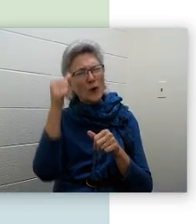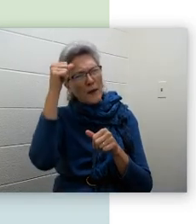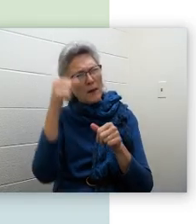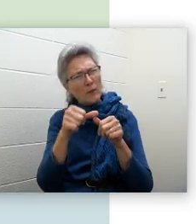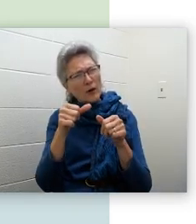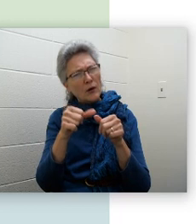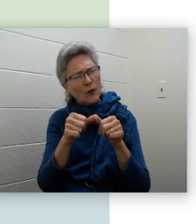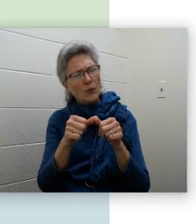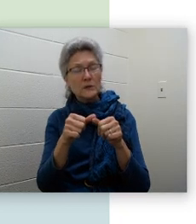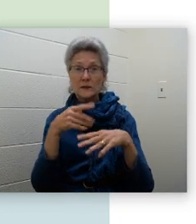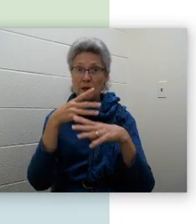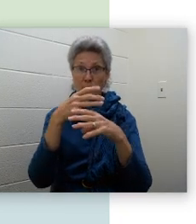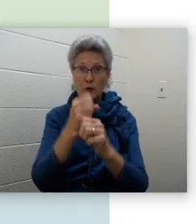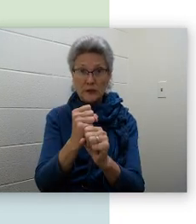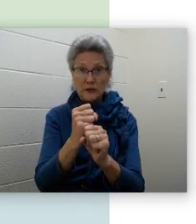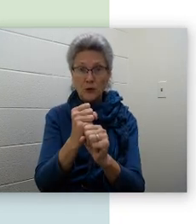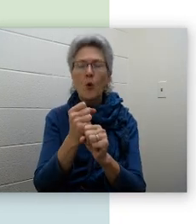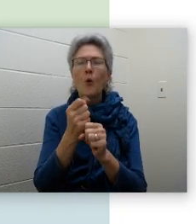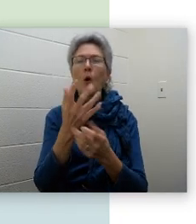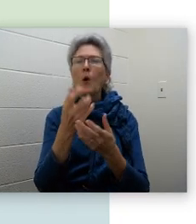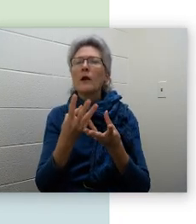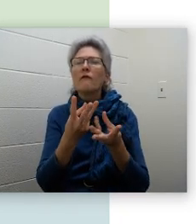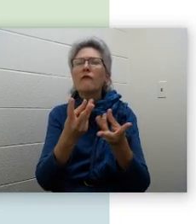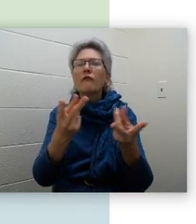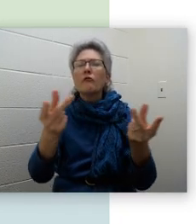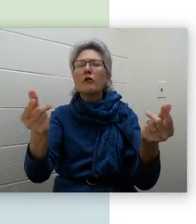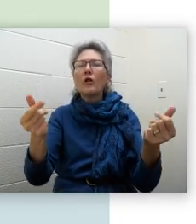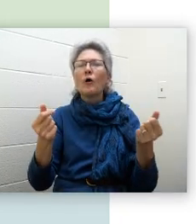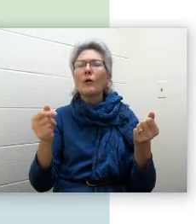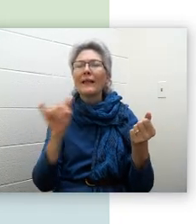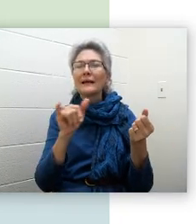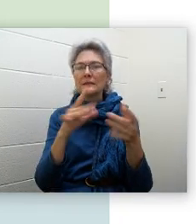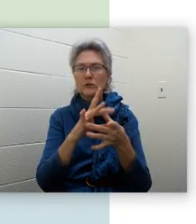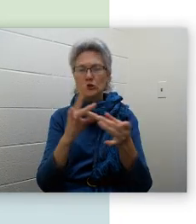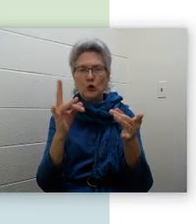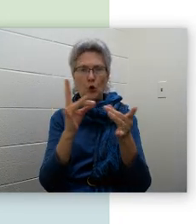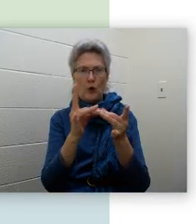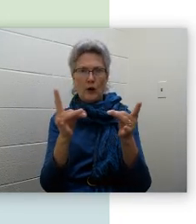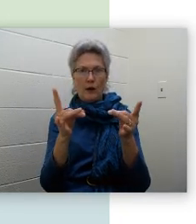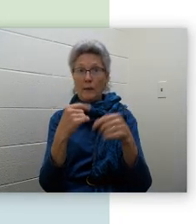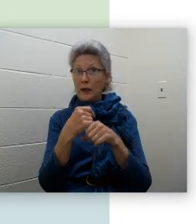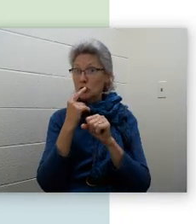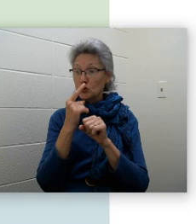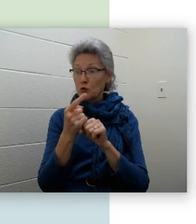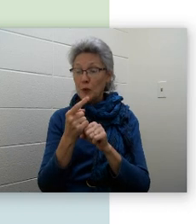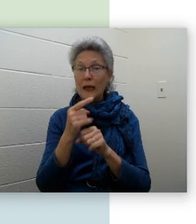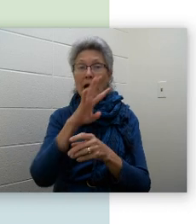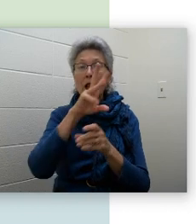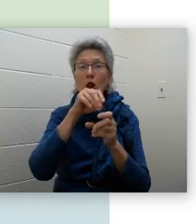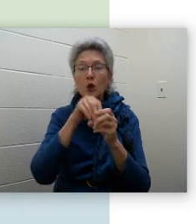remember that with summaries, we want it to flow nicely like a story while also making sure that we